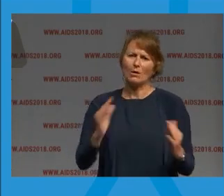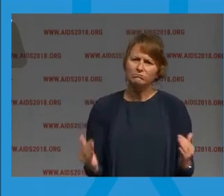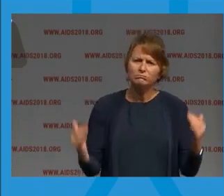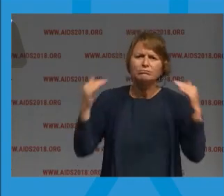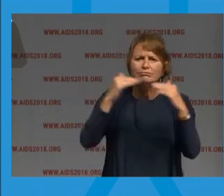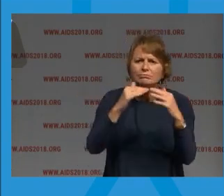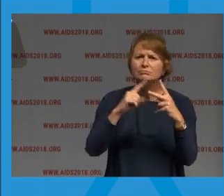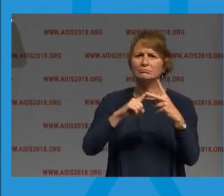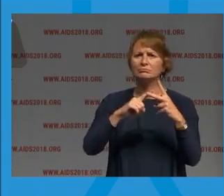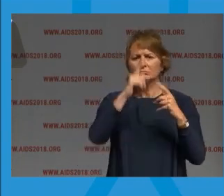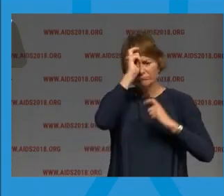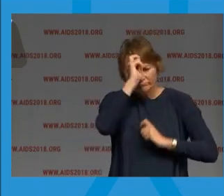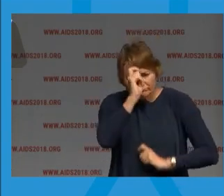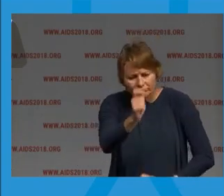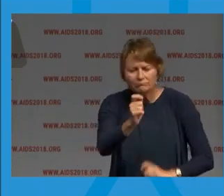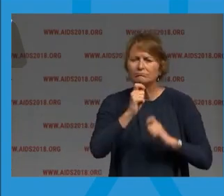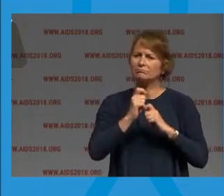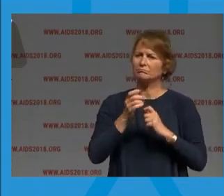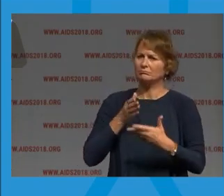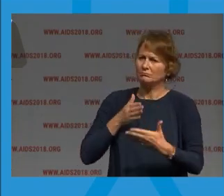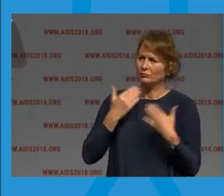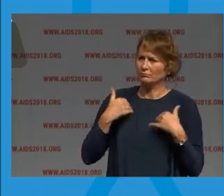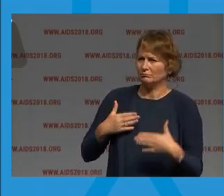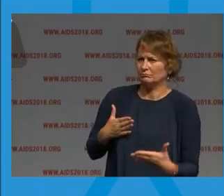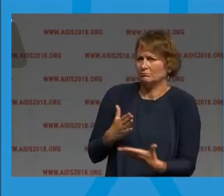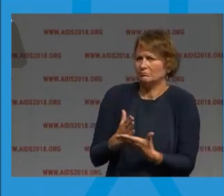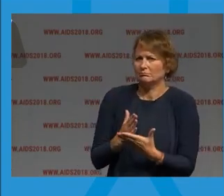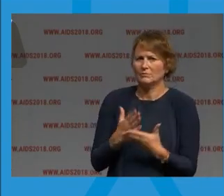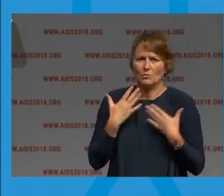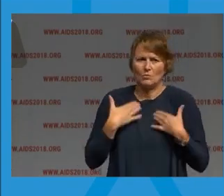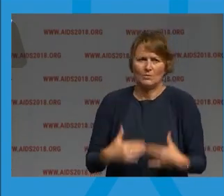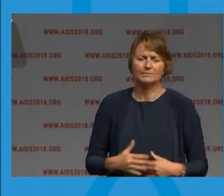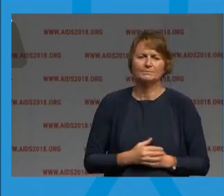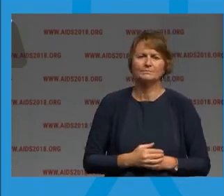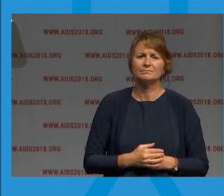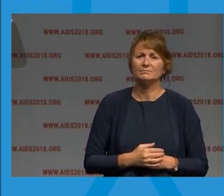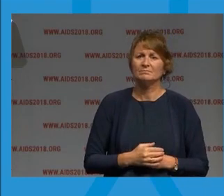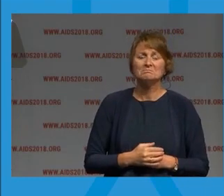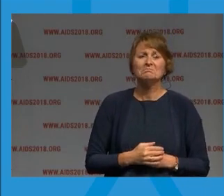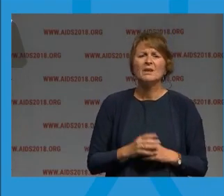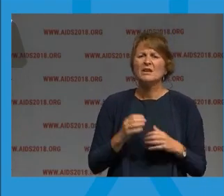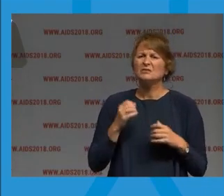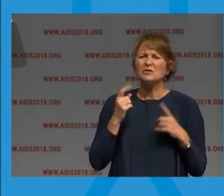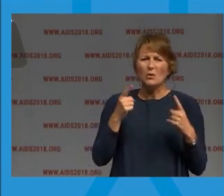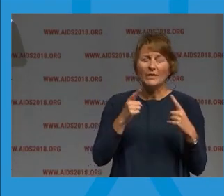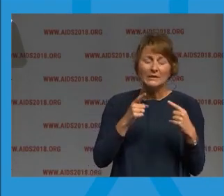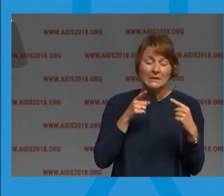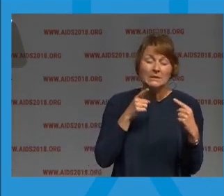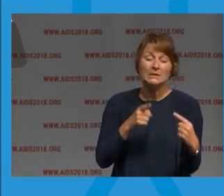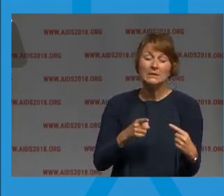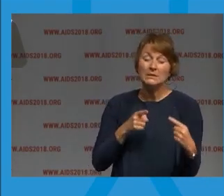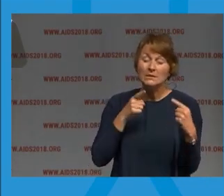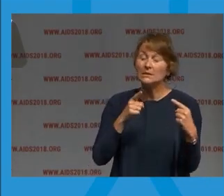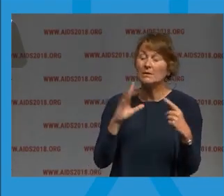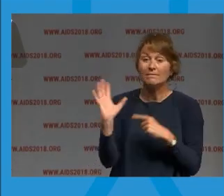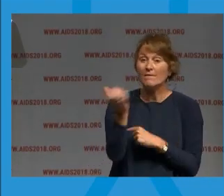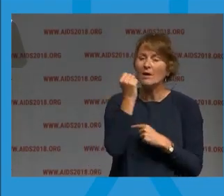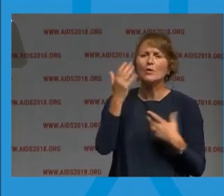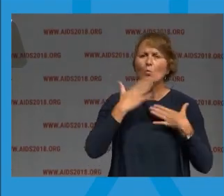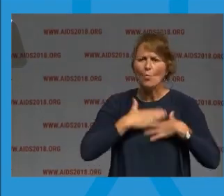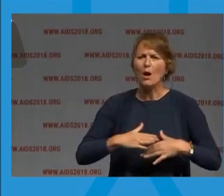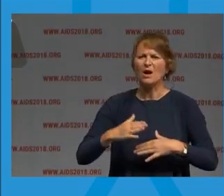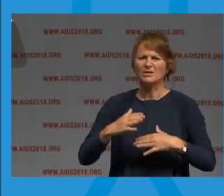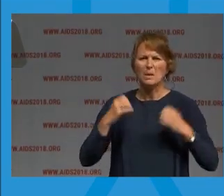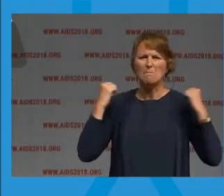dignity, and human rights. And the only way to win this fight is by shifting power, by